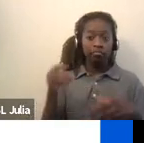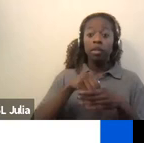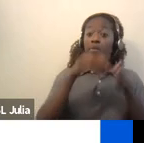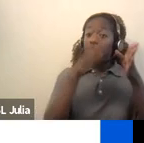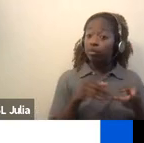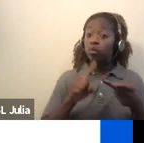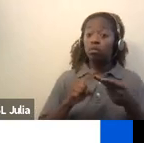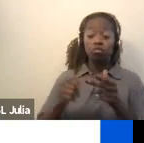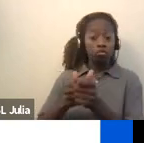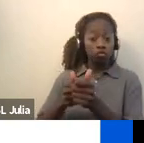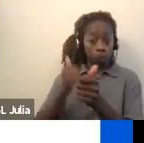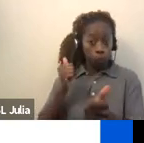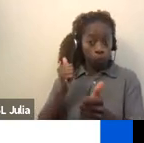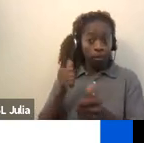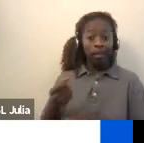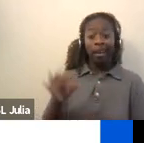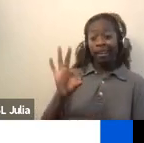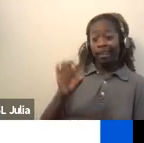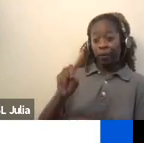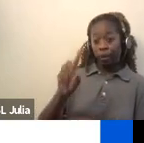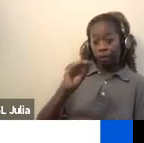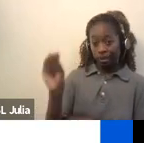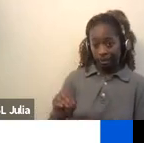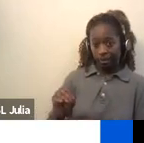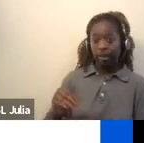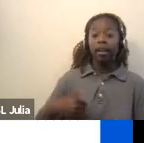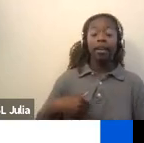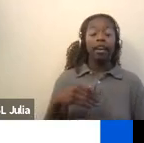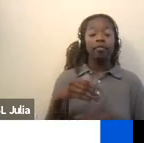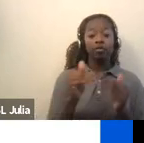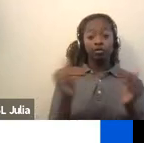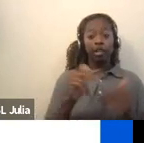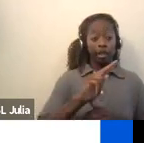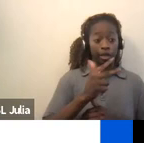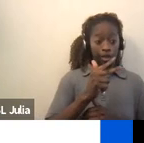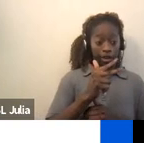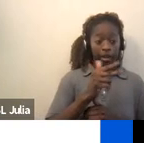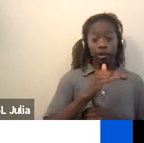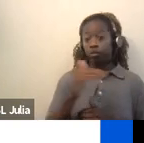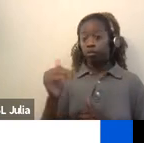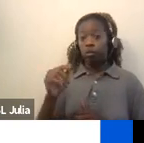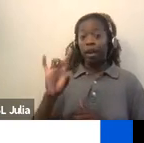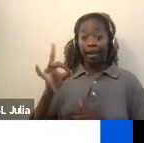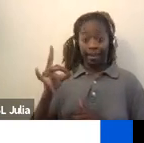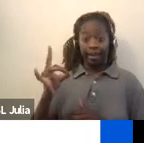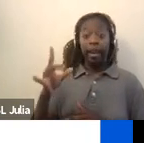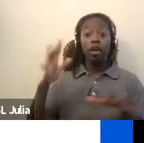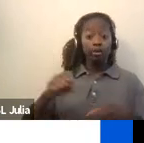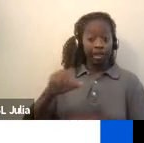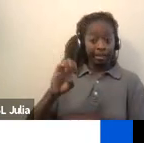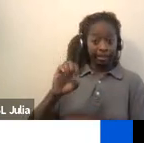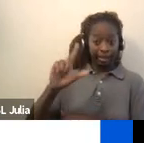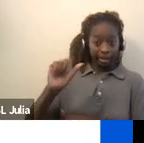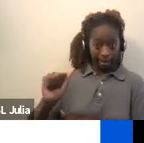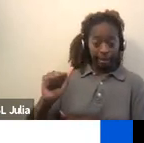ninety-one percent of bps students in grades three through eight took the mcas in english language arts and math with